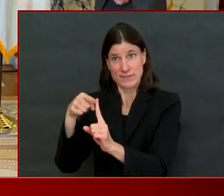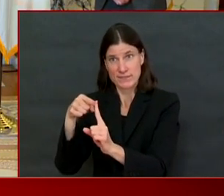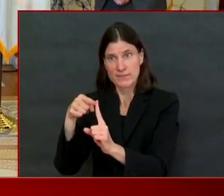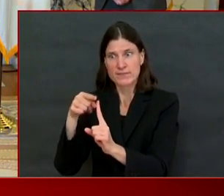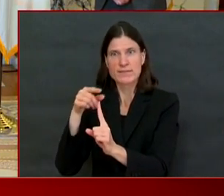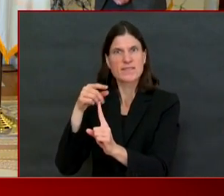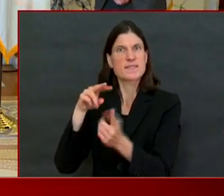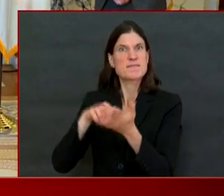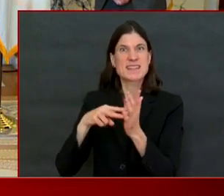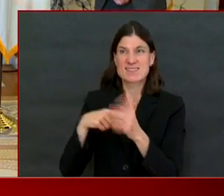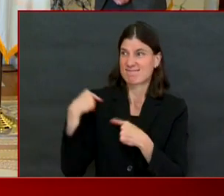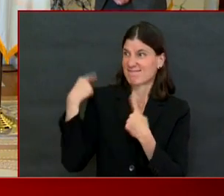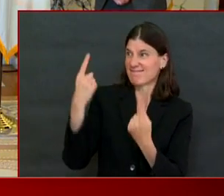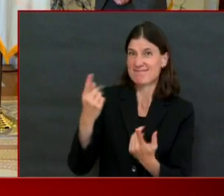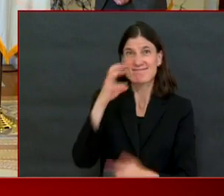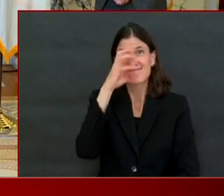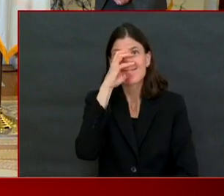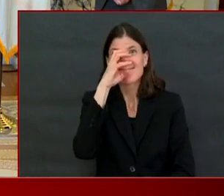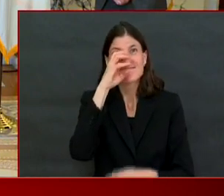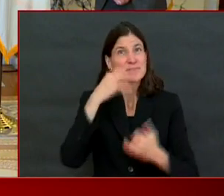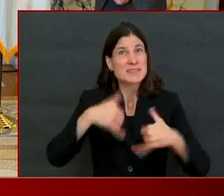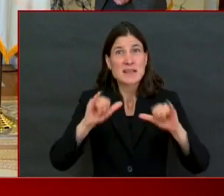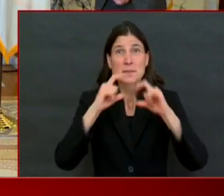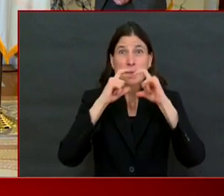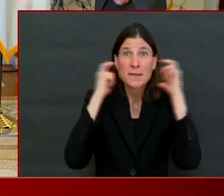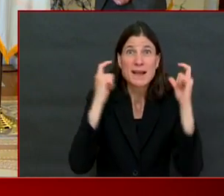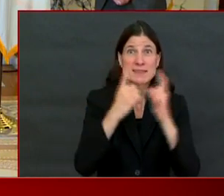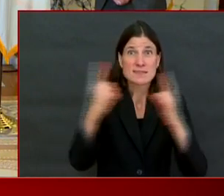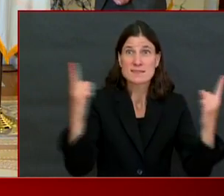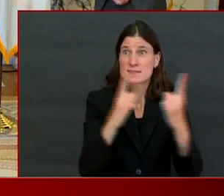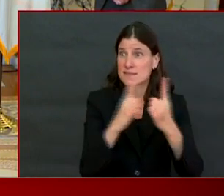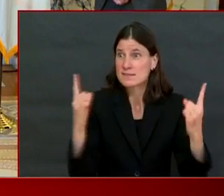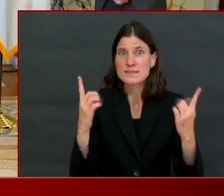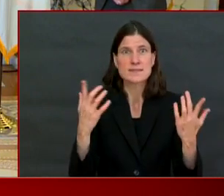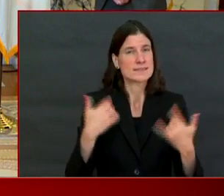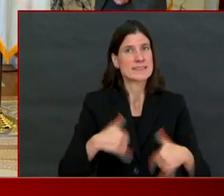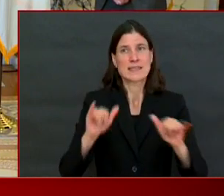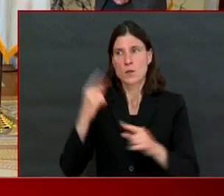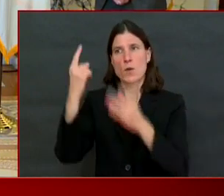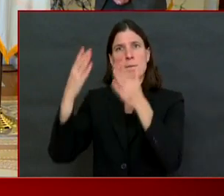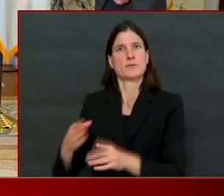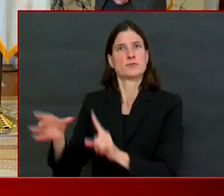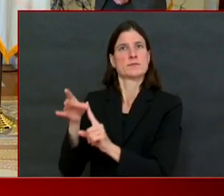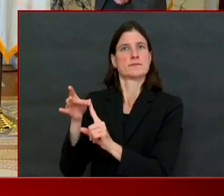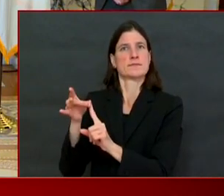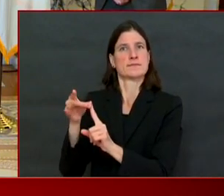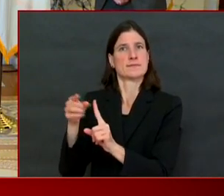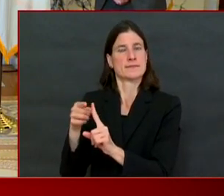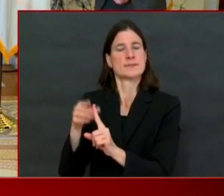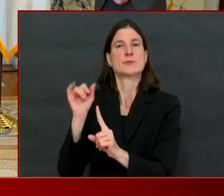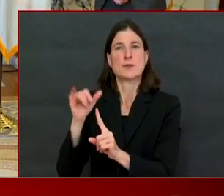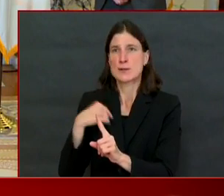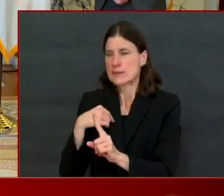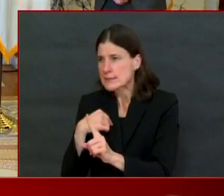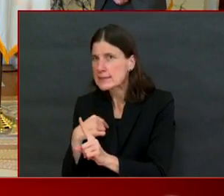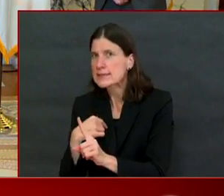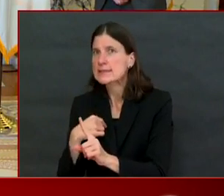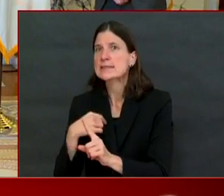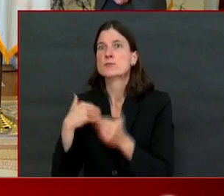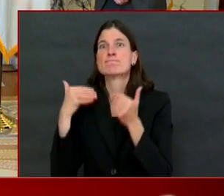ago, we coordinated some testing for staff. We found out late yesterday that an additional 6